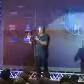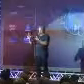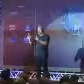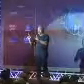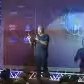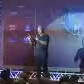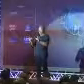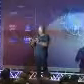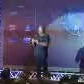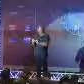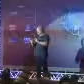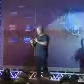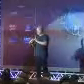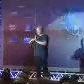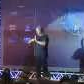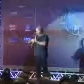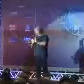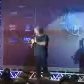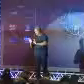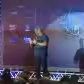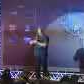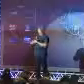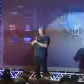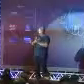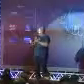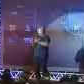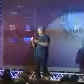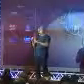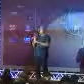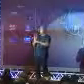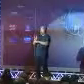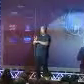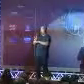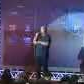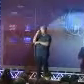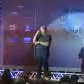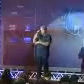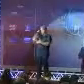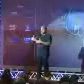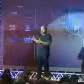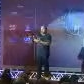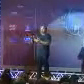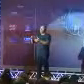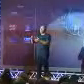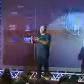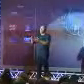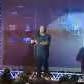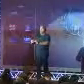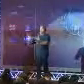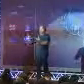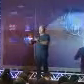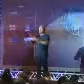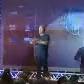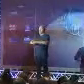people start using computers. We have to act today.